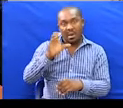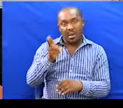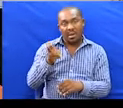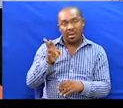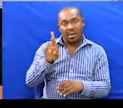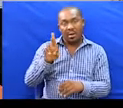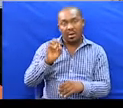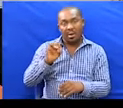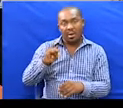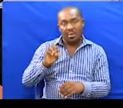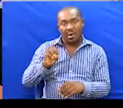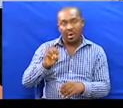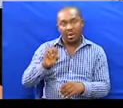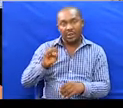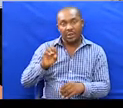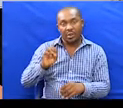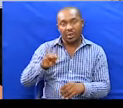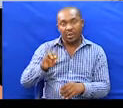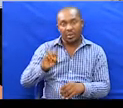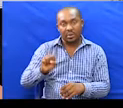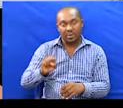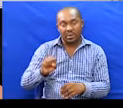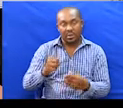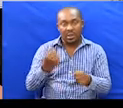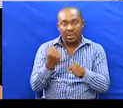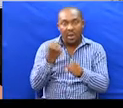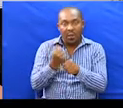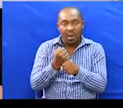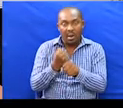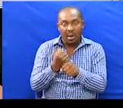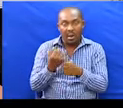in pairs. They occur in pairs.